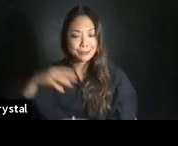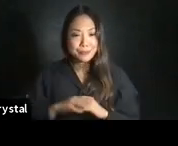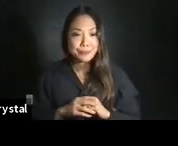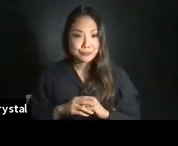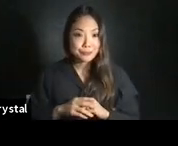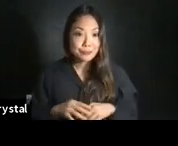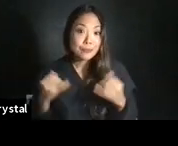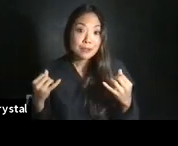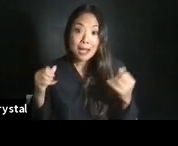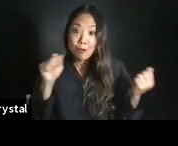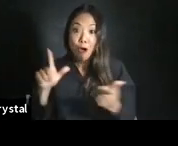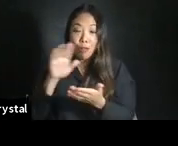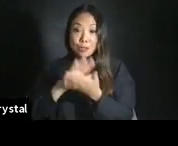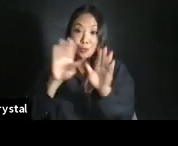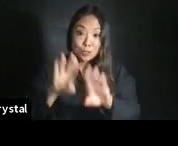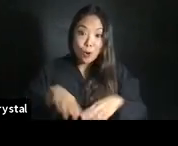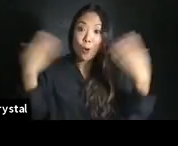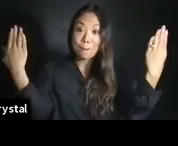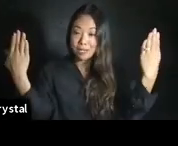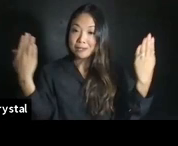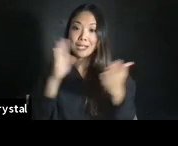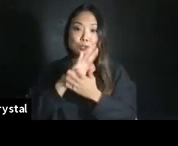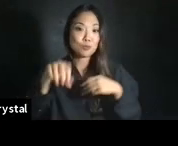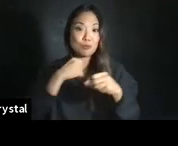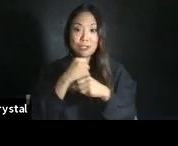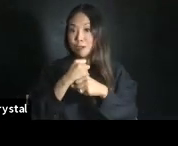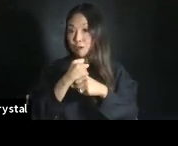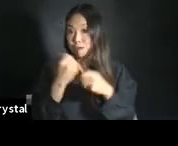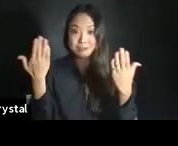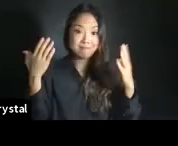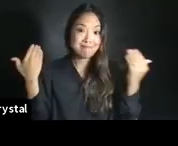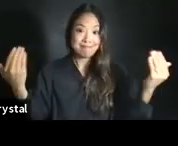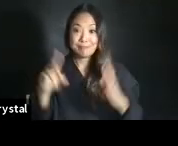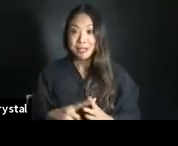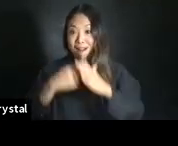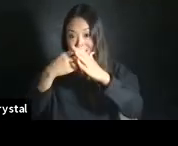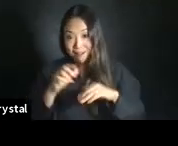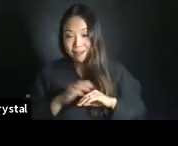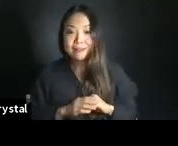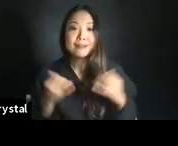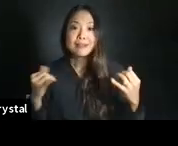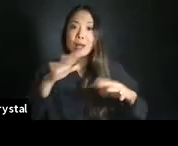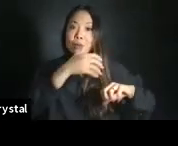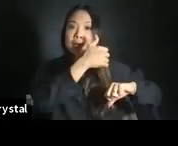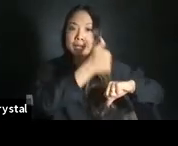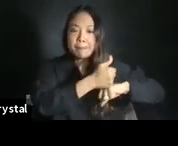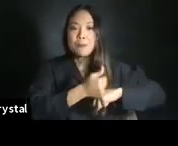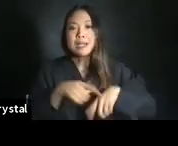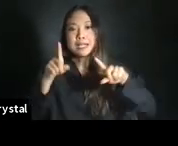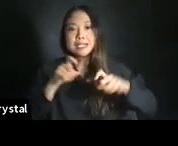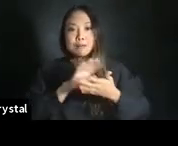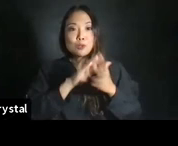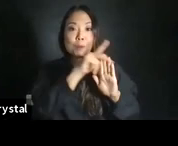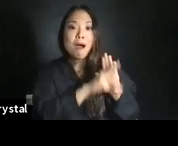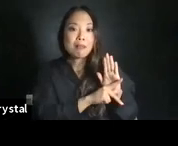now that all of our schools are open and the school year is full swing we have begun the process of implementing the exam school policy that was passed this